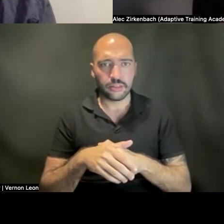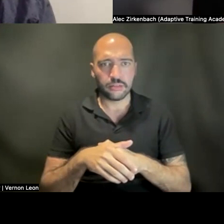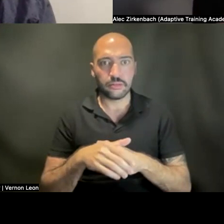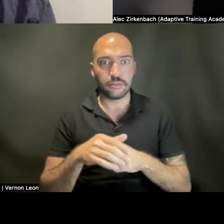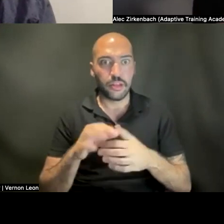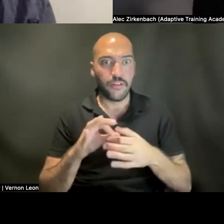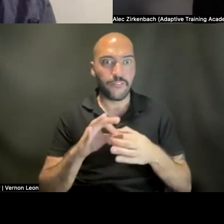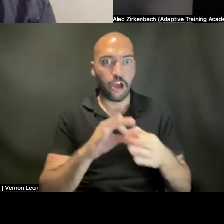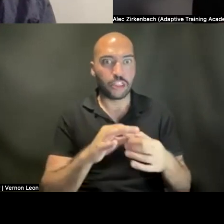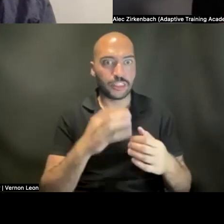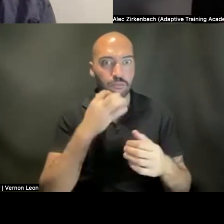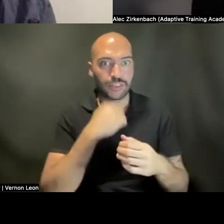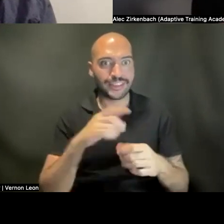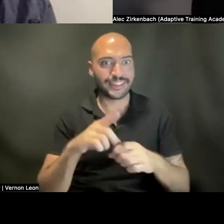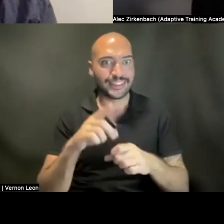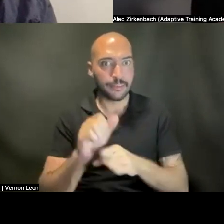disability pride and the